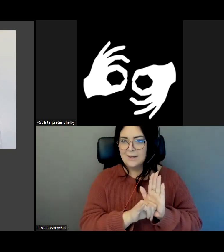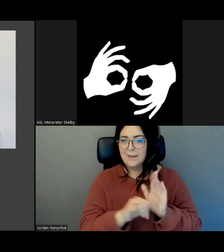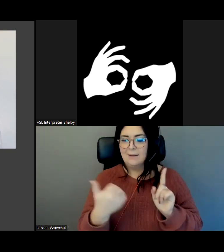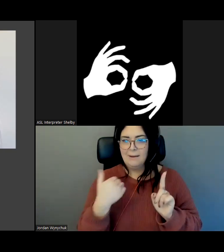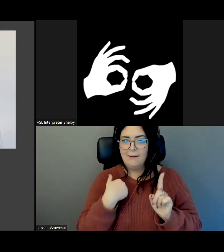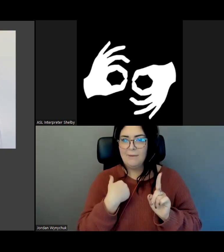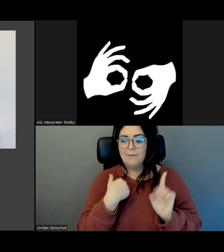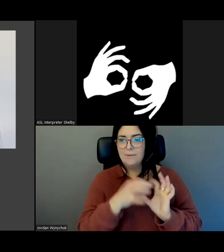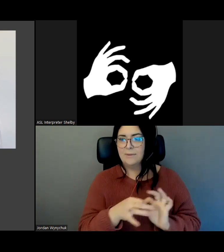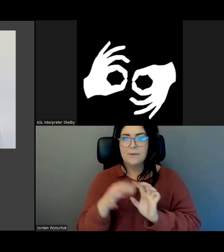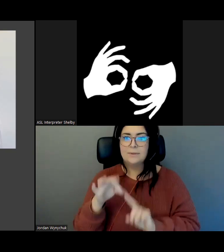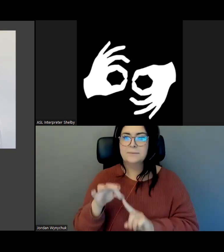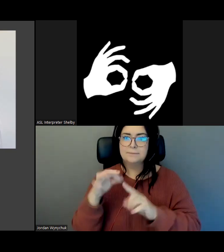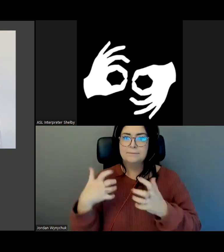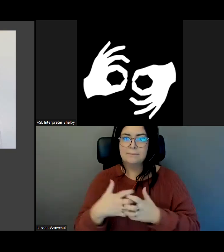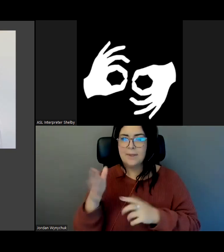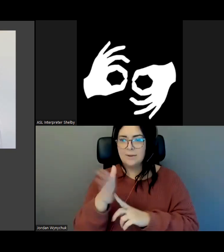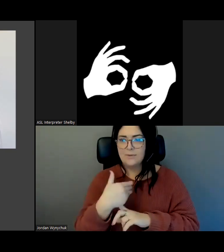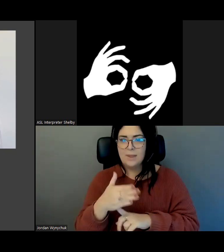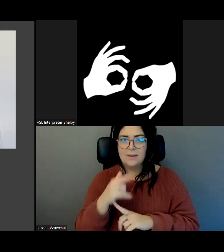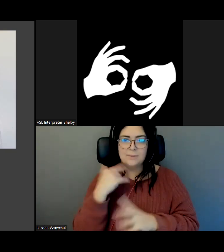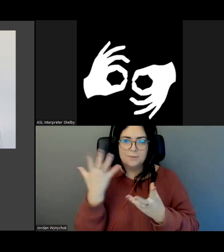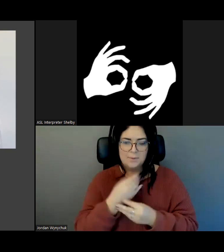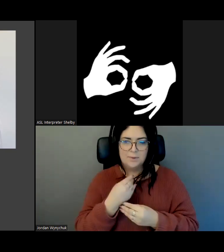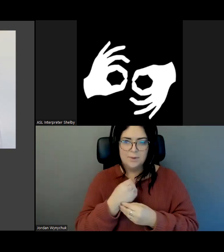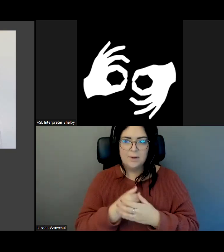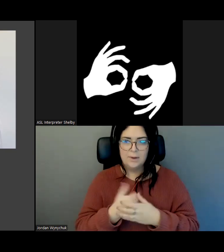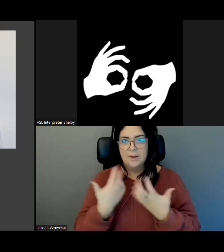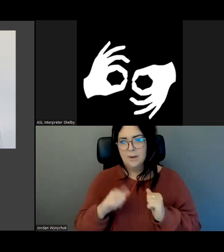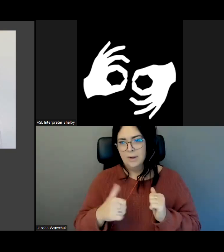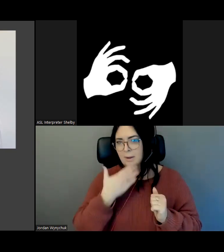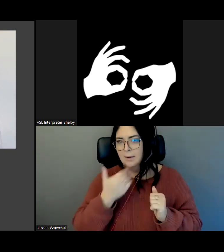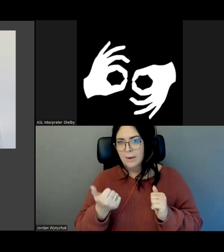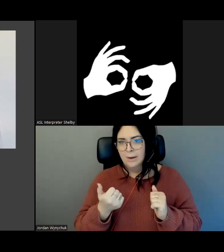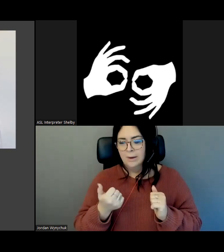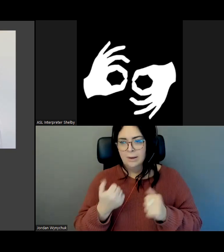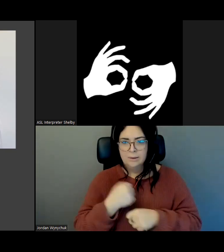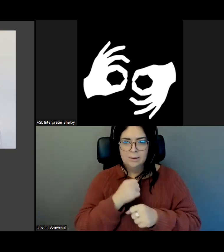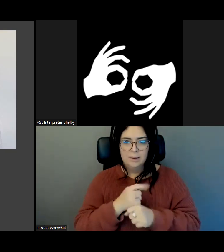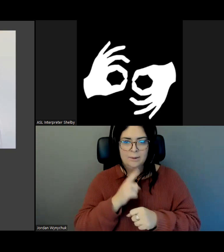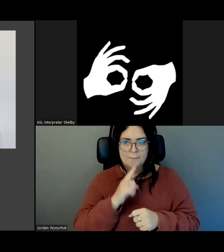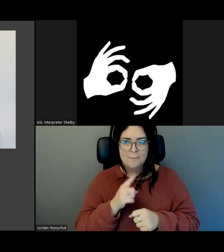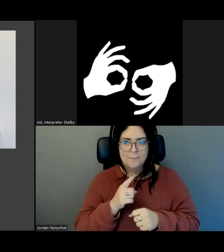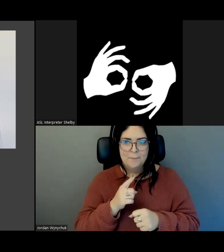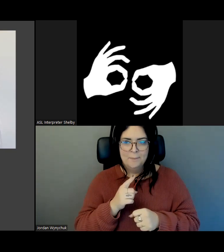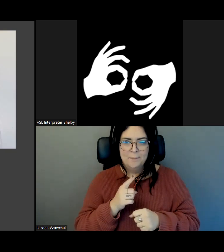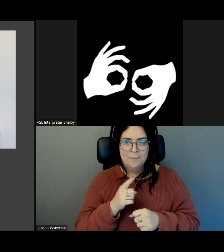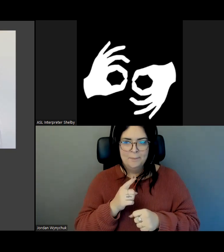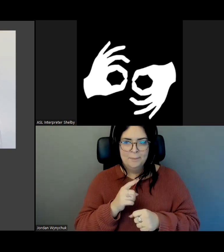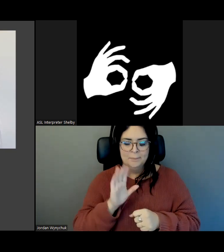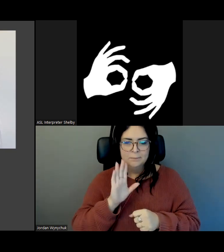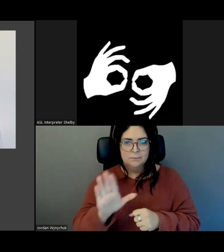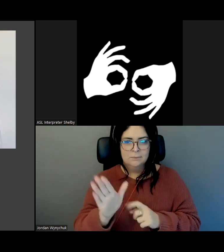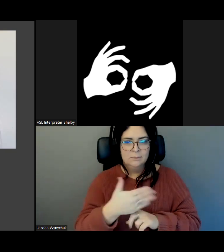has a corresponding flag, which is lovely. And we try our best to make sure that those